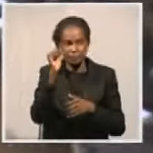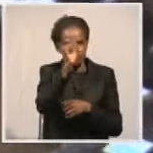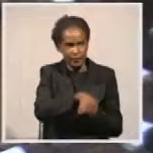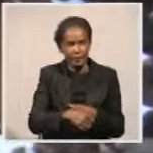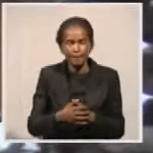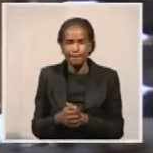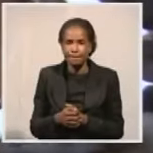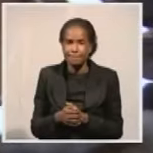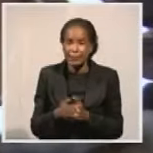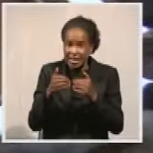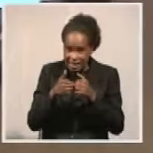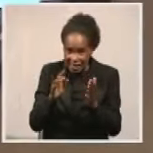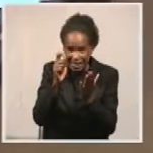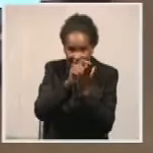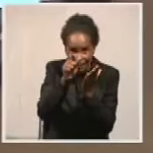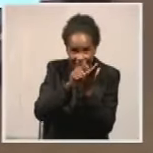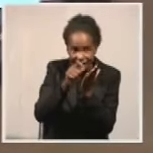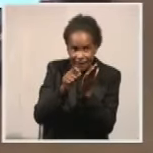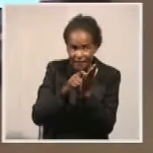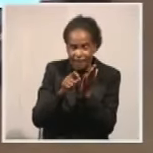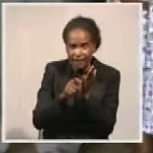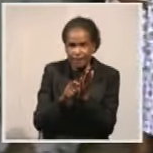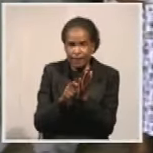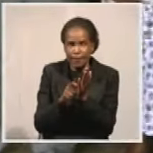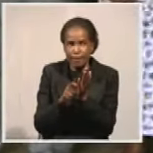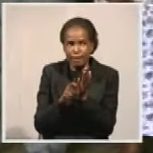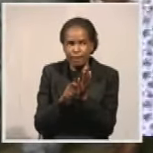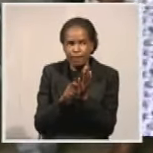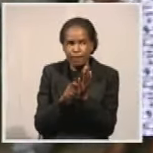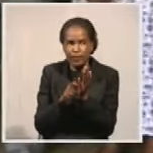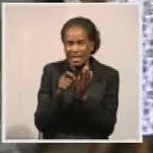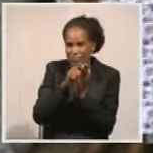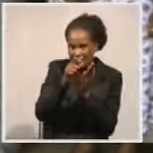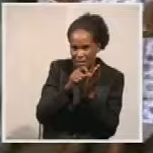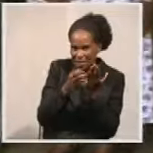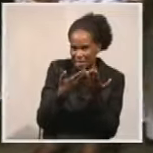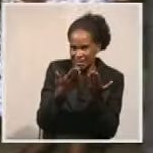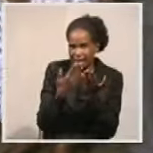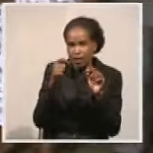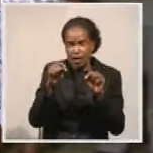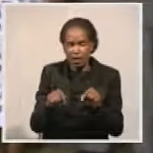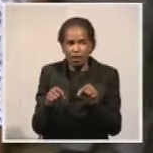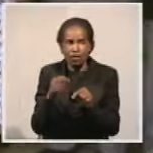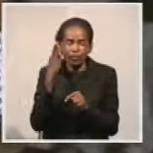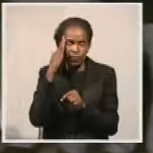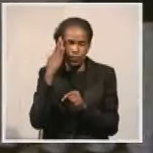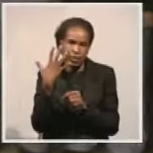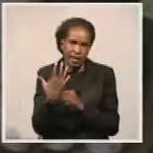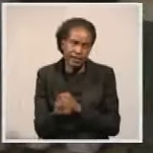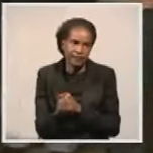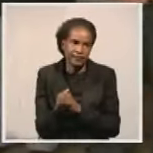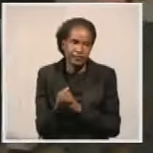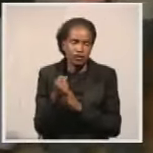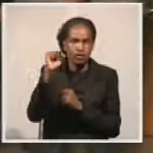the drafting sessions became much more easier because now we were following